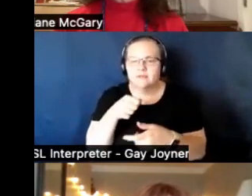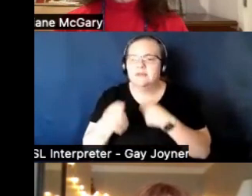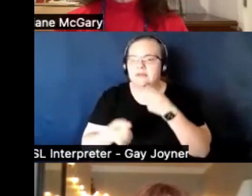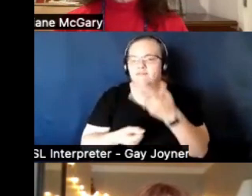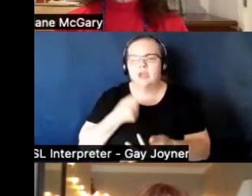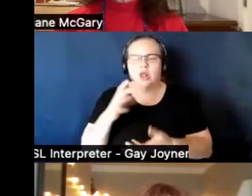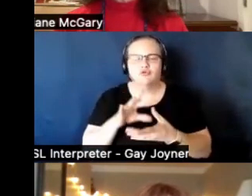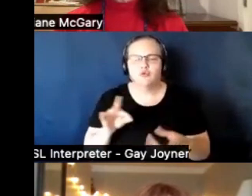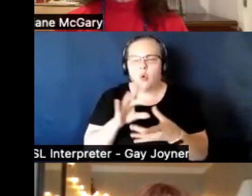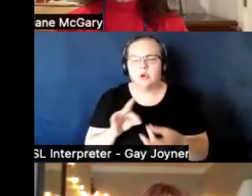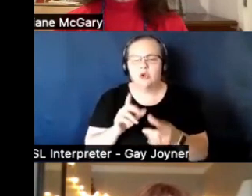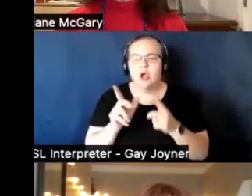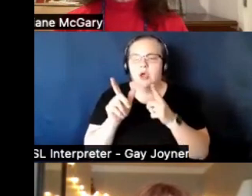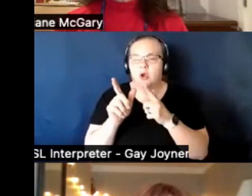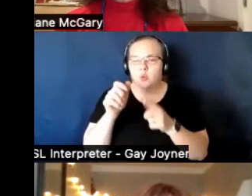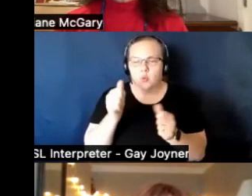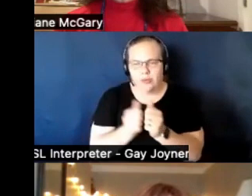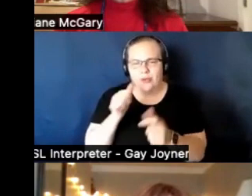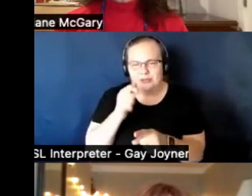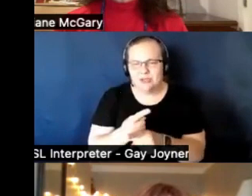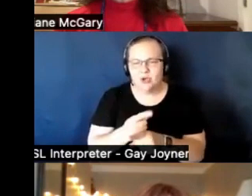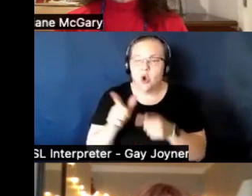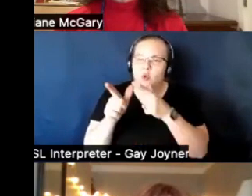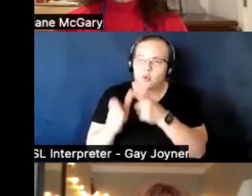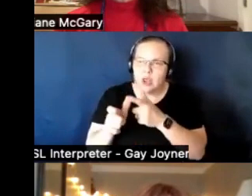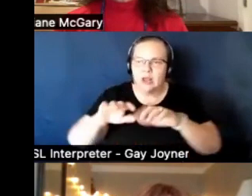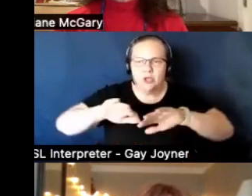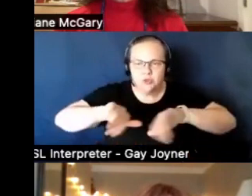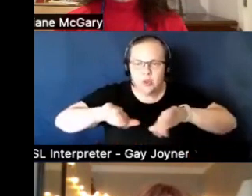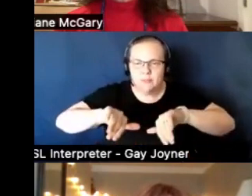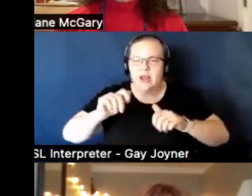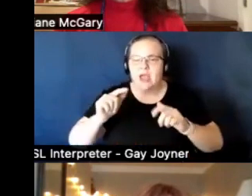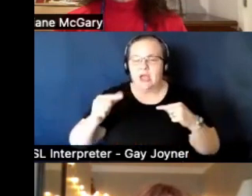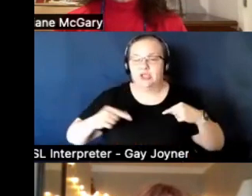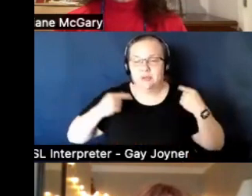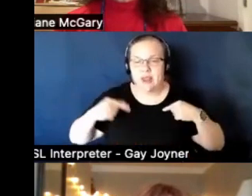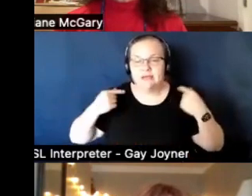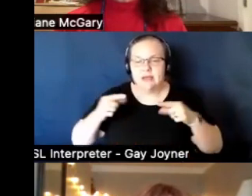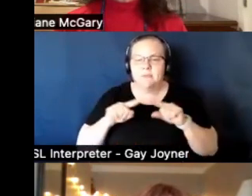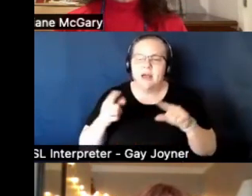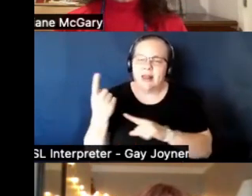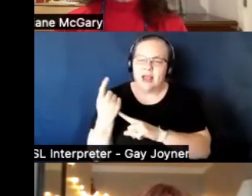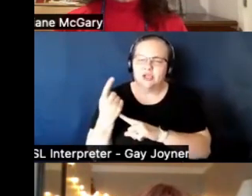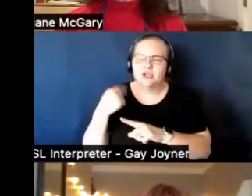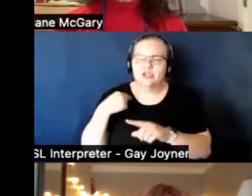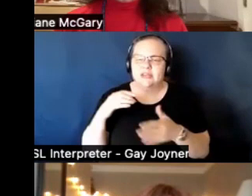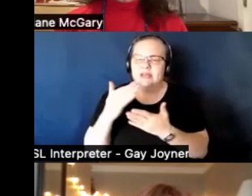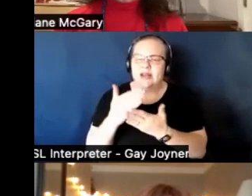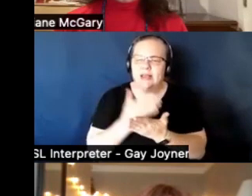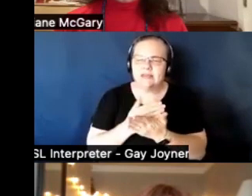running, swimming, and doing gymnastics. Last year, Emmy began taking lessons at Kid